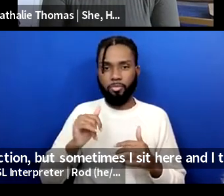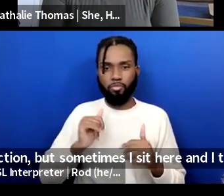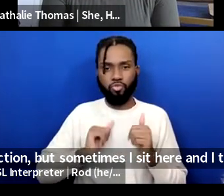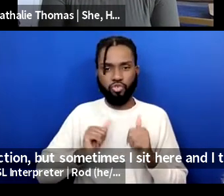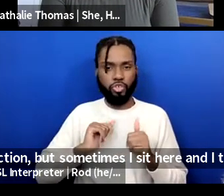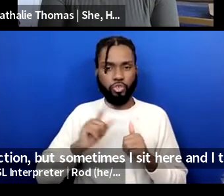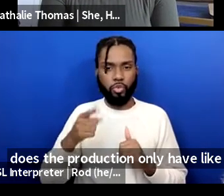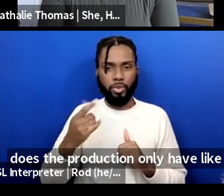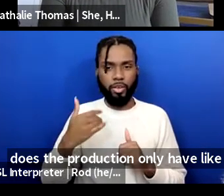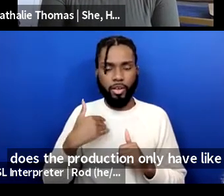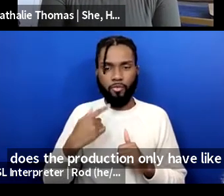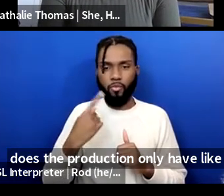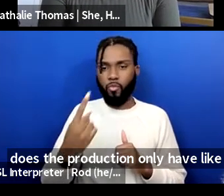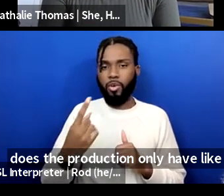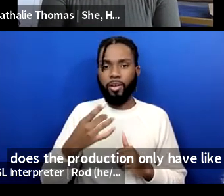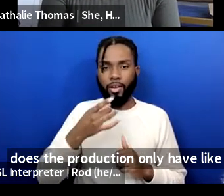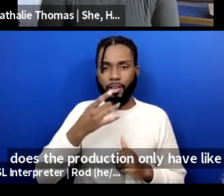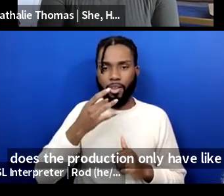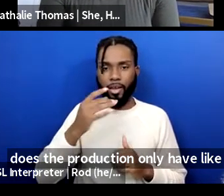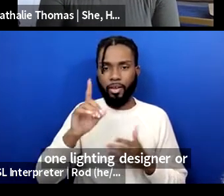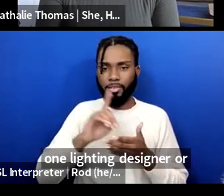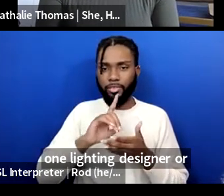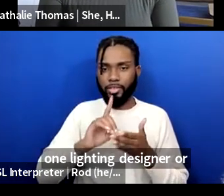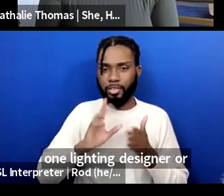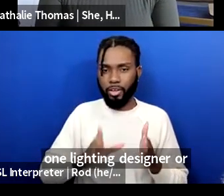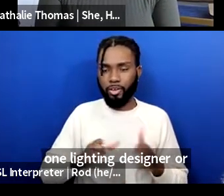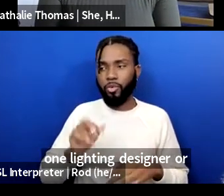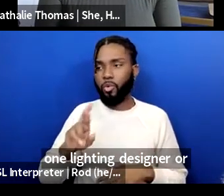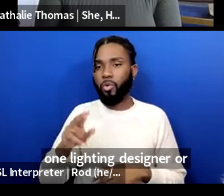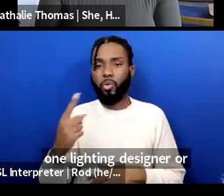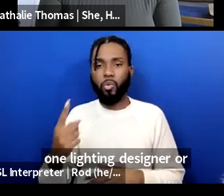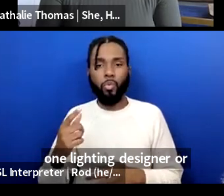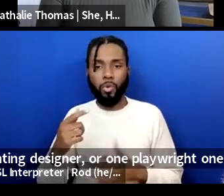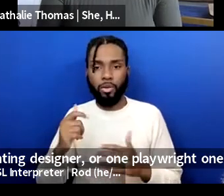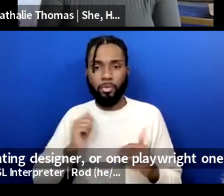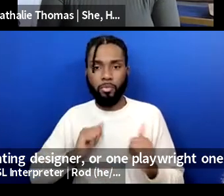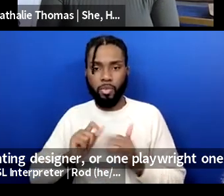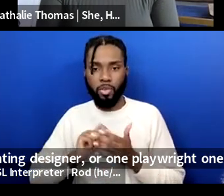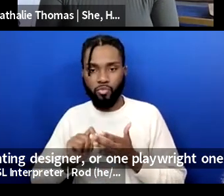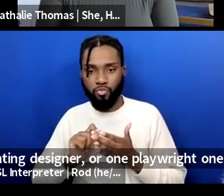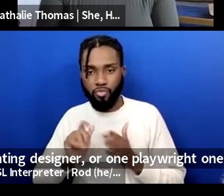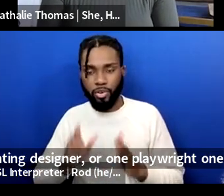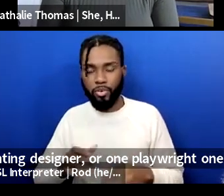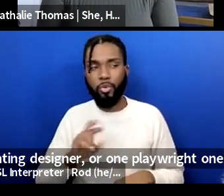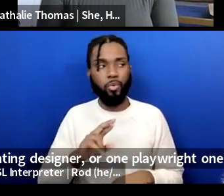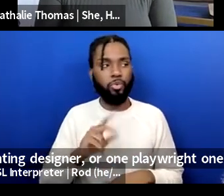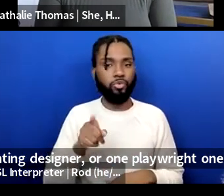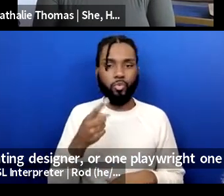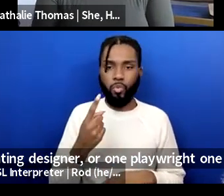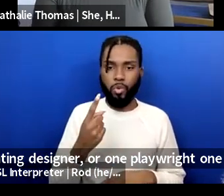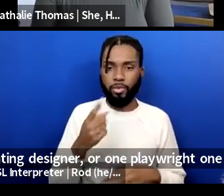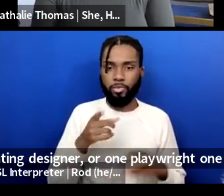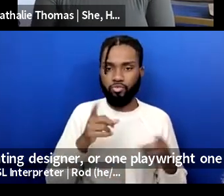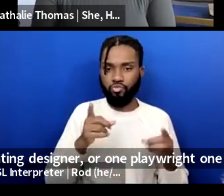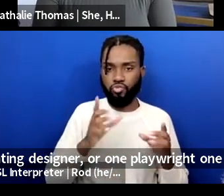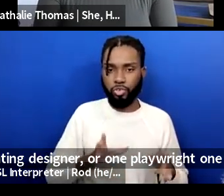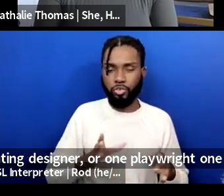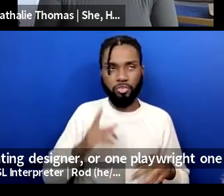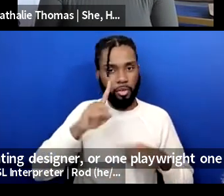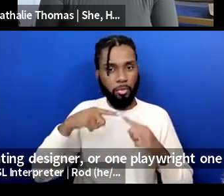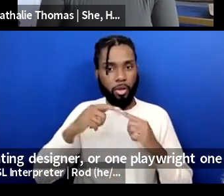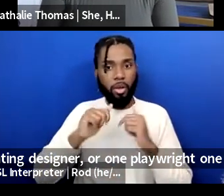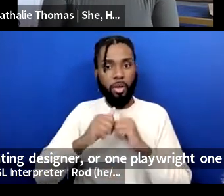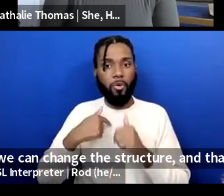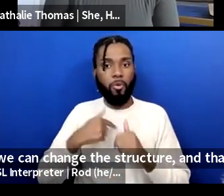one lighting designer or one playwright or one director? How we can change the structure